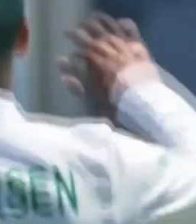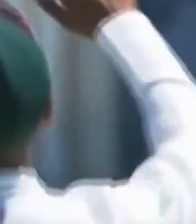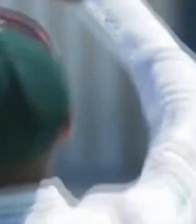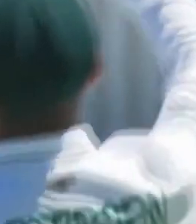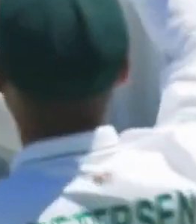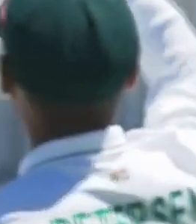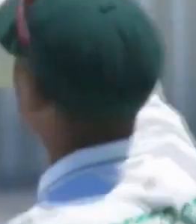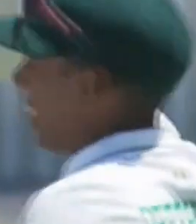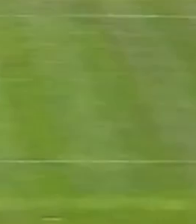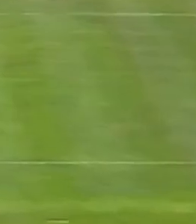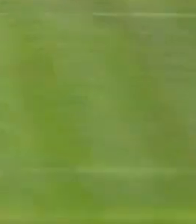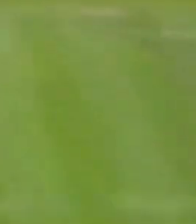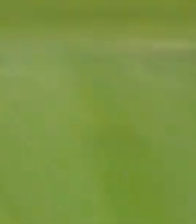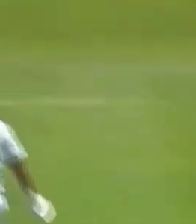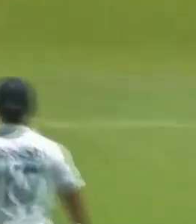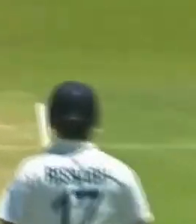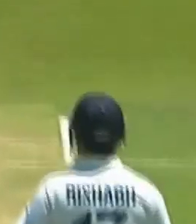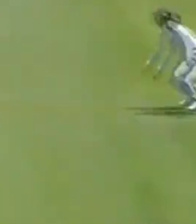He's been very successful.